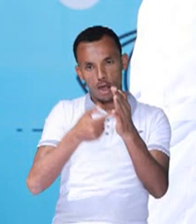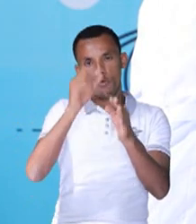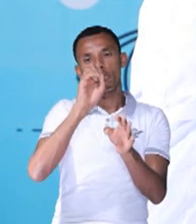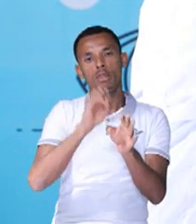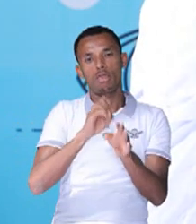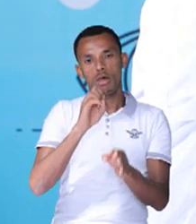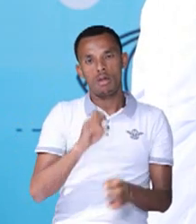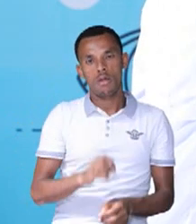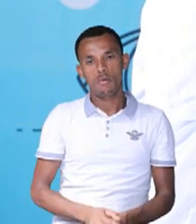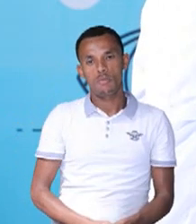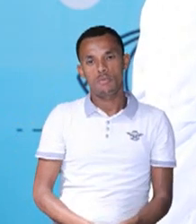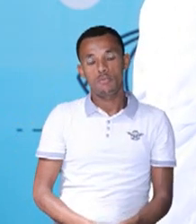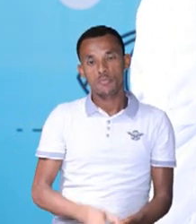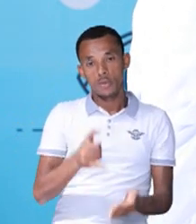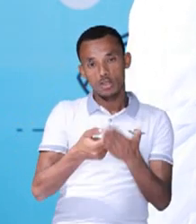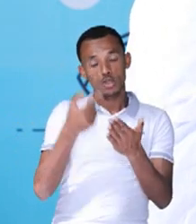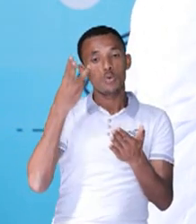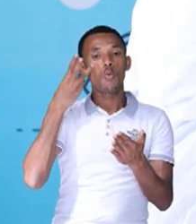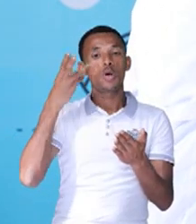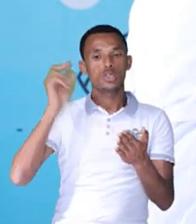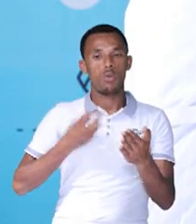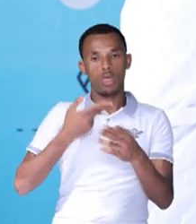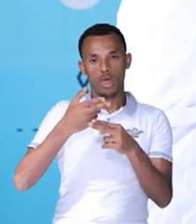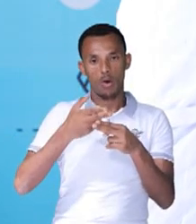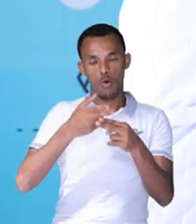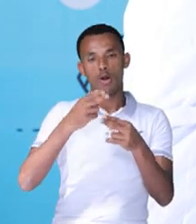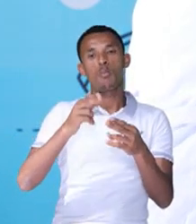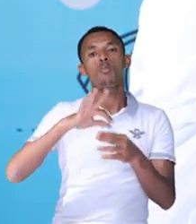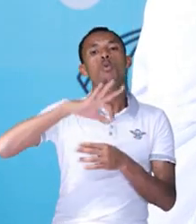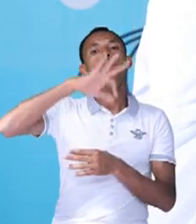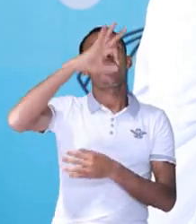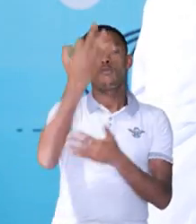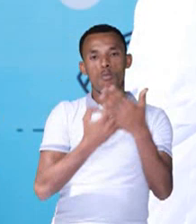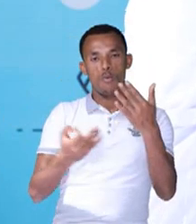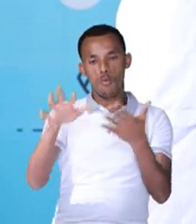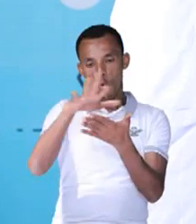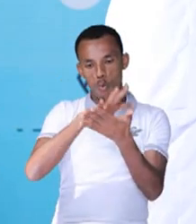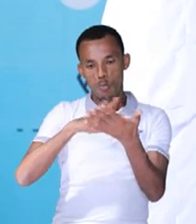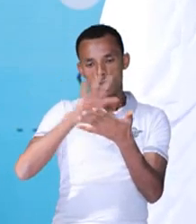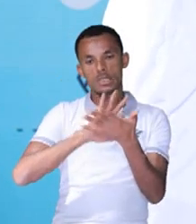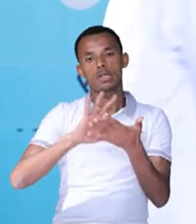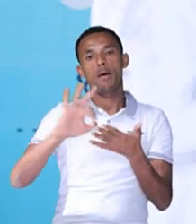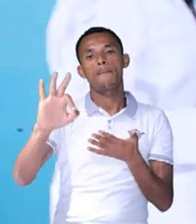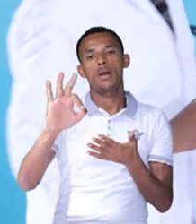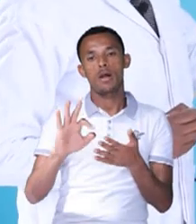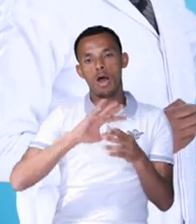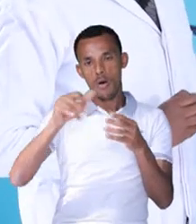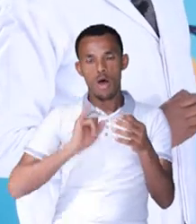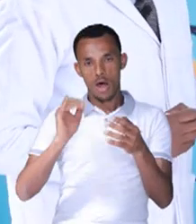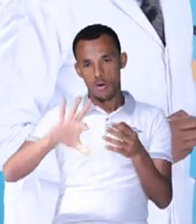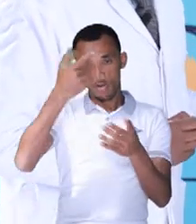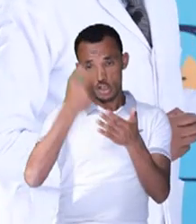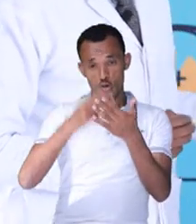theta. This was what you call is that polar form of a complex number. How I got